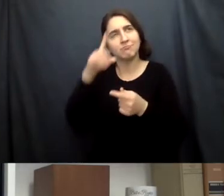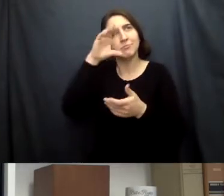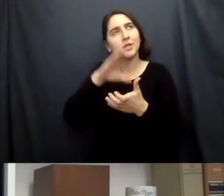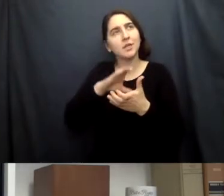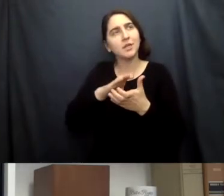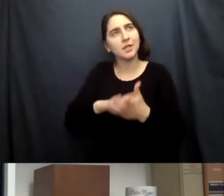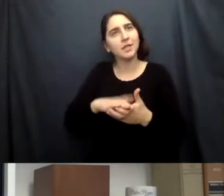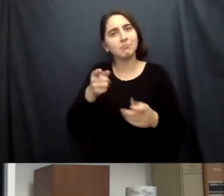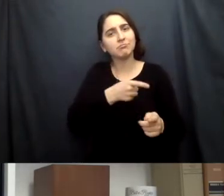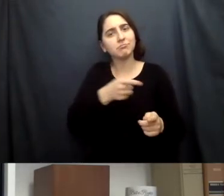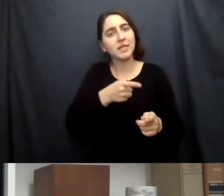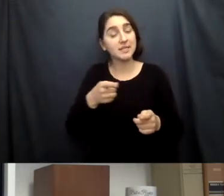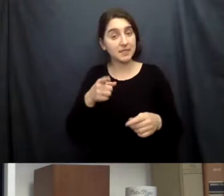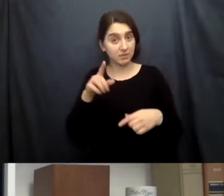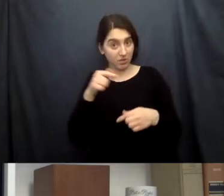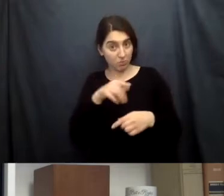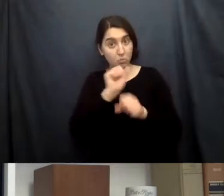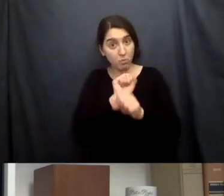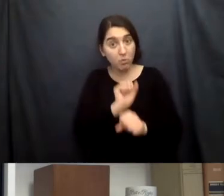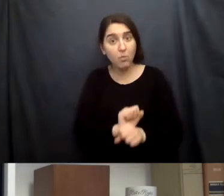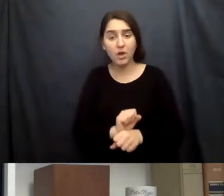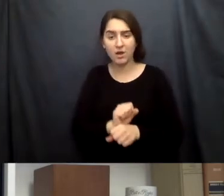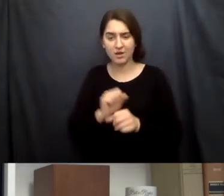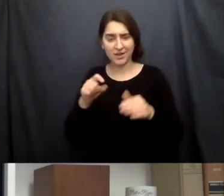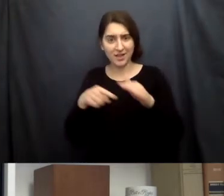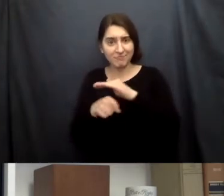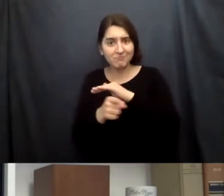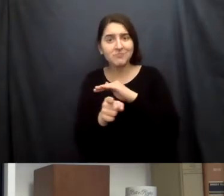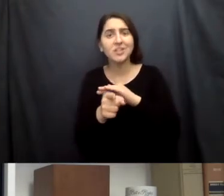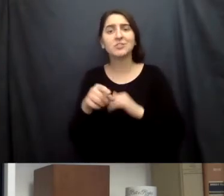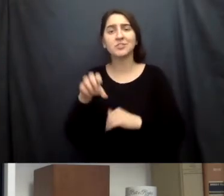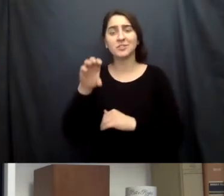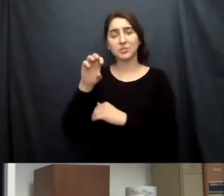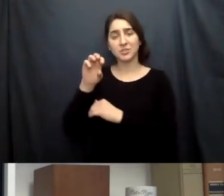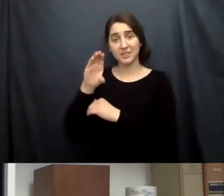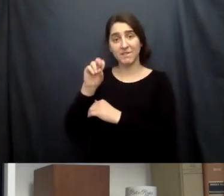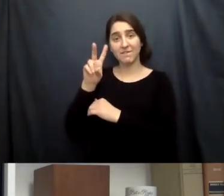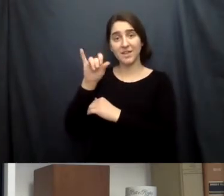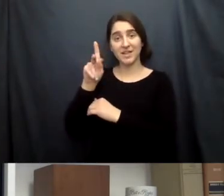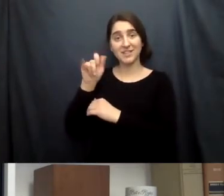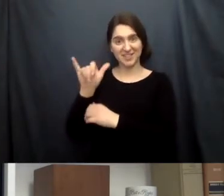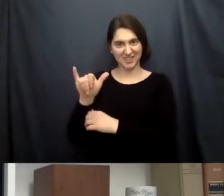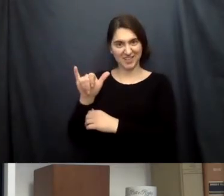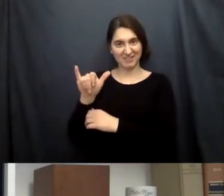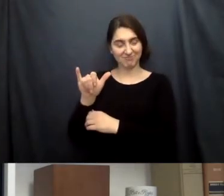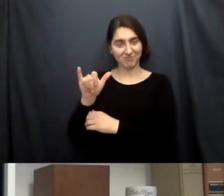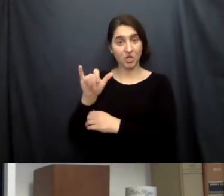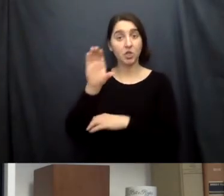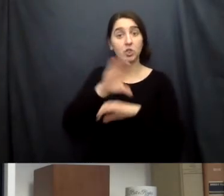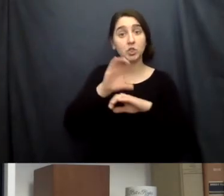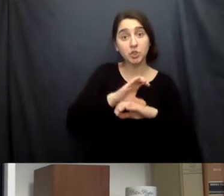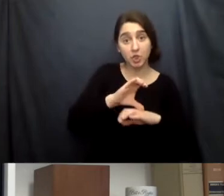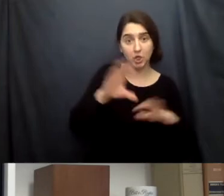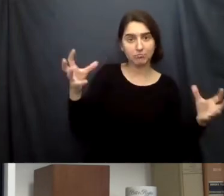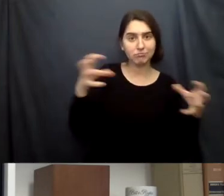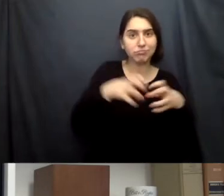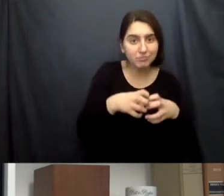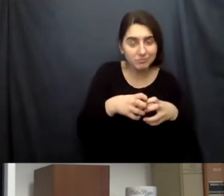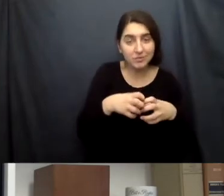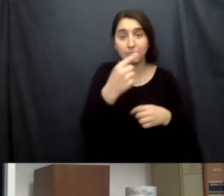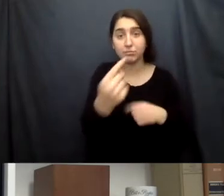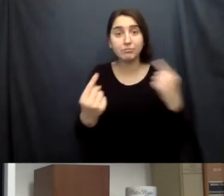to describe what we are doing at BJC, I do believe that we are about this work of adventurous